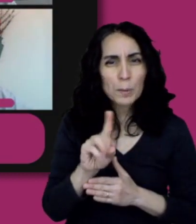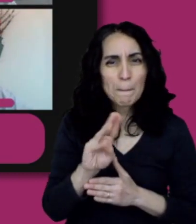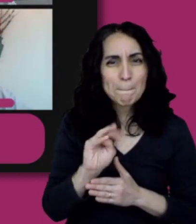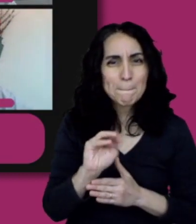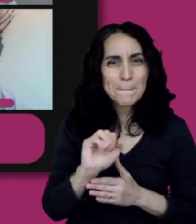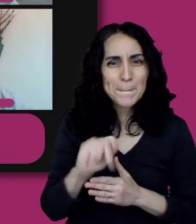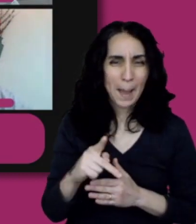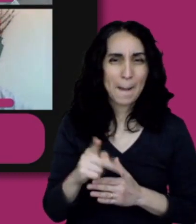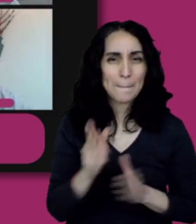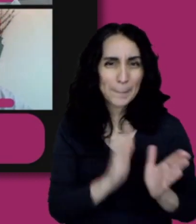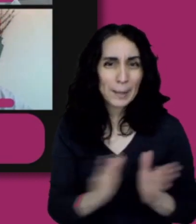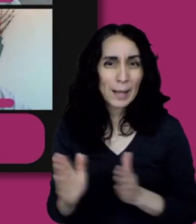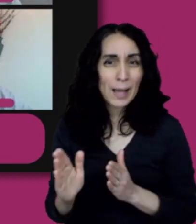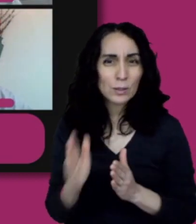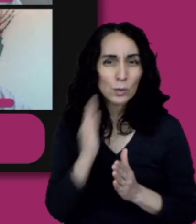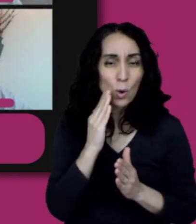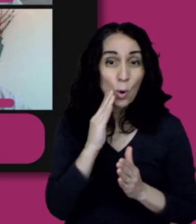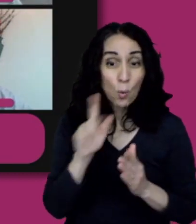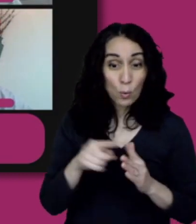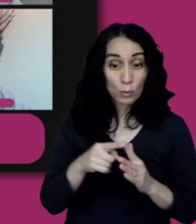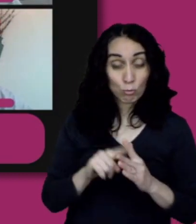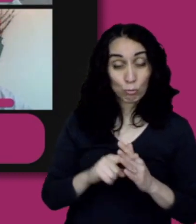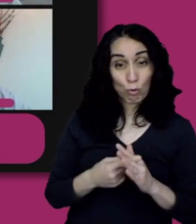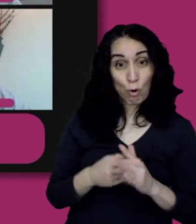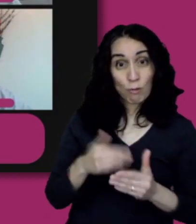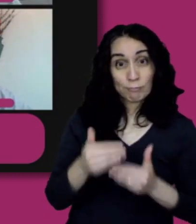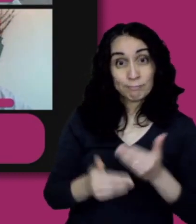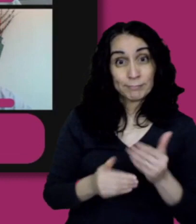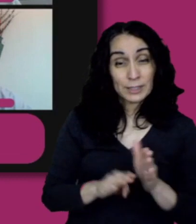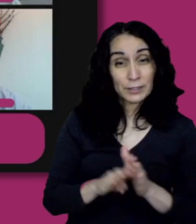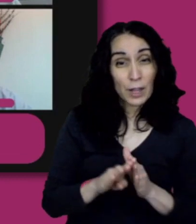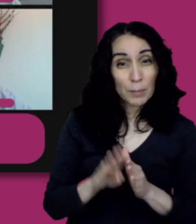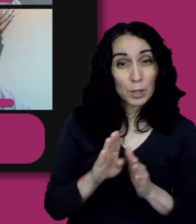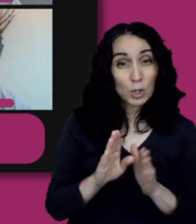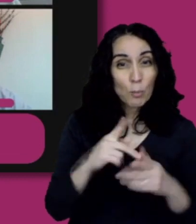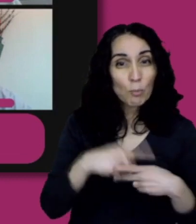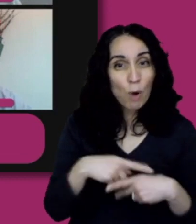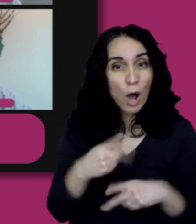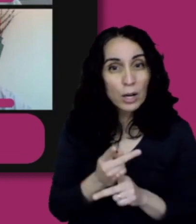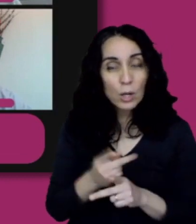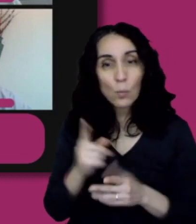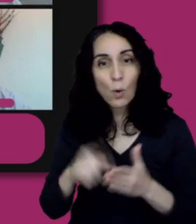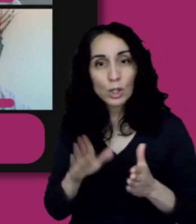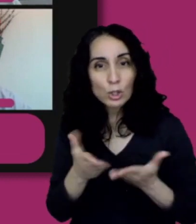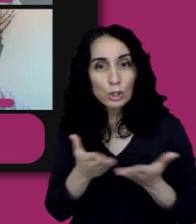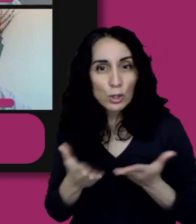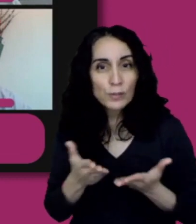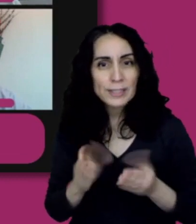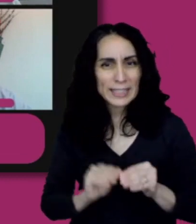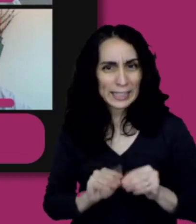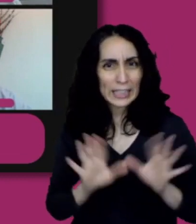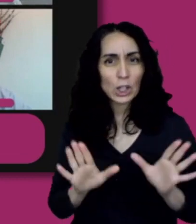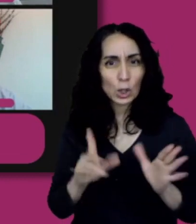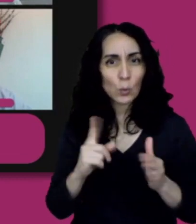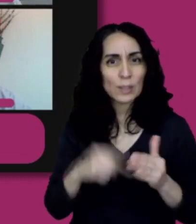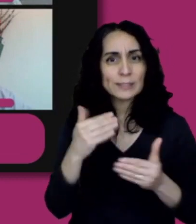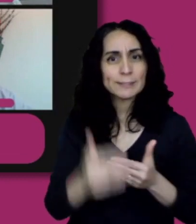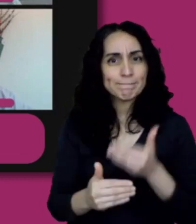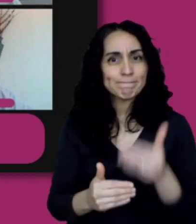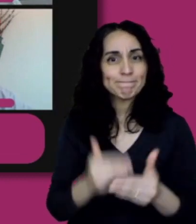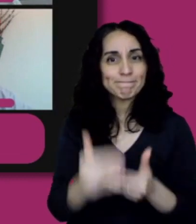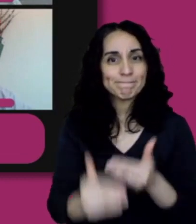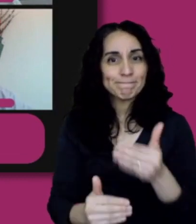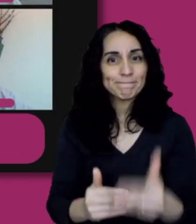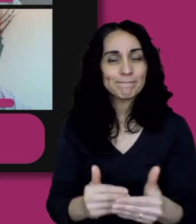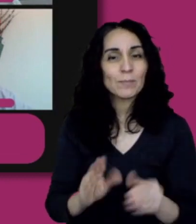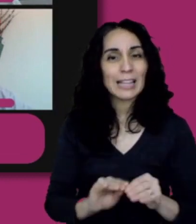once you go down the path of developing your product or developing what your service is going to be, it's all clearly